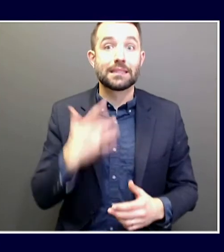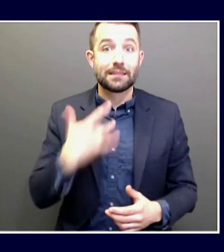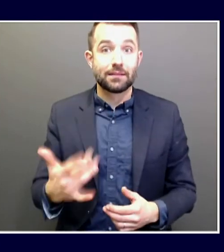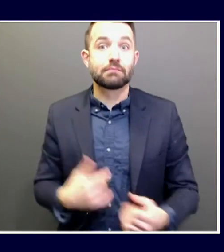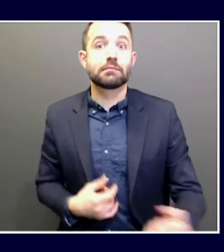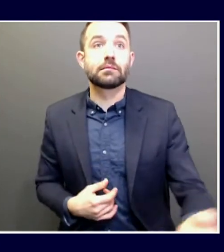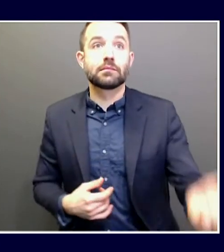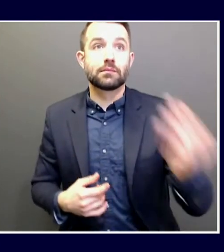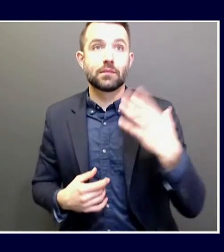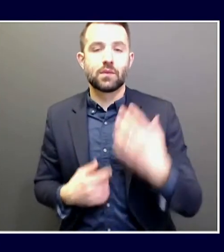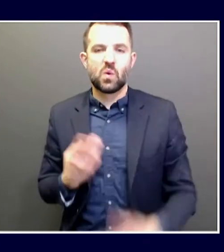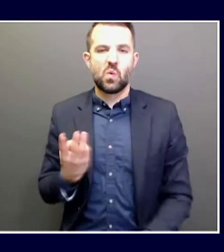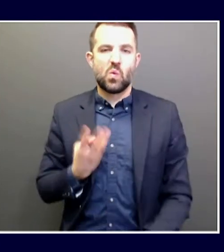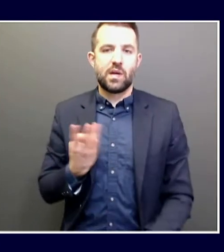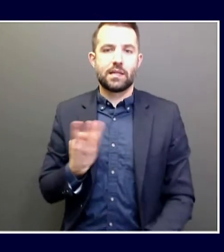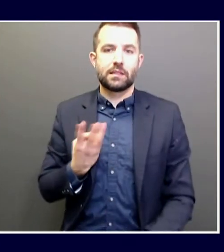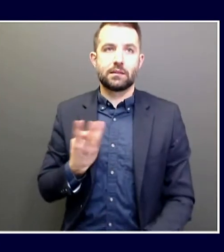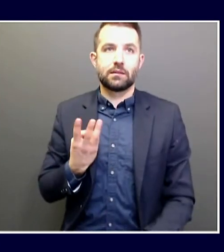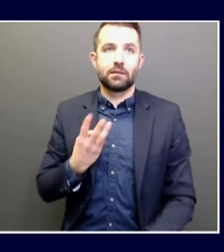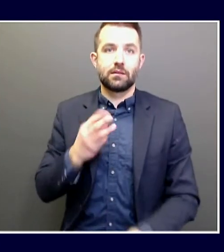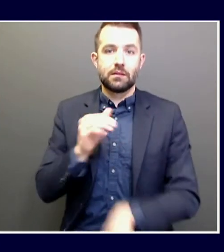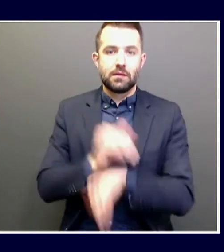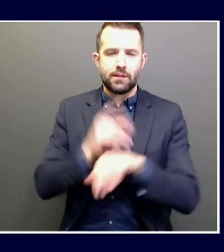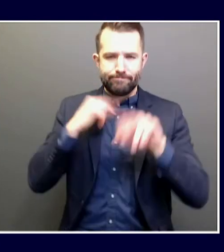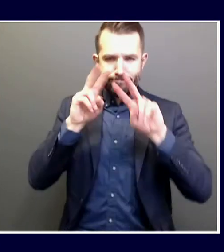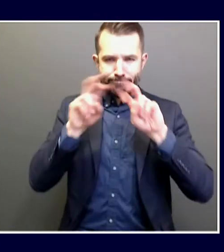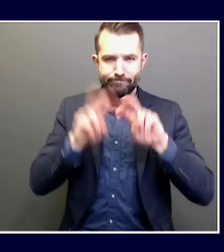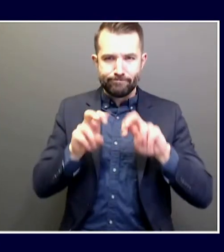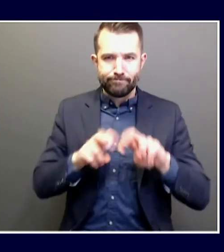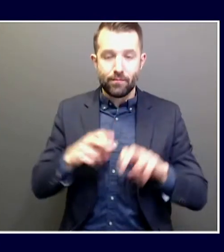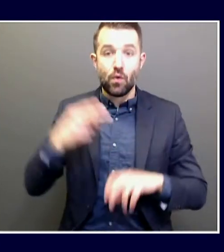tomorrow morning, or analyzed tonight, reported out tomorrow morning.